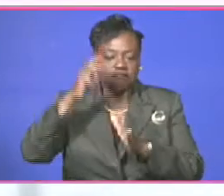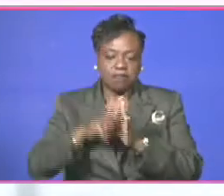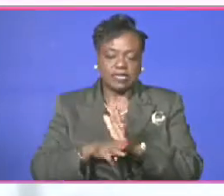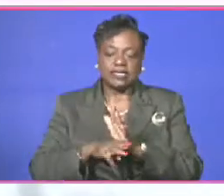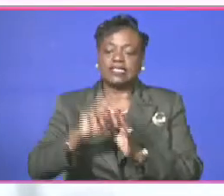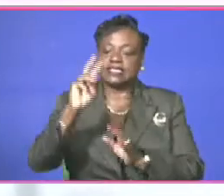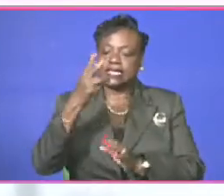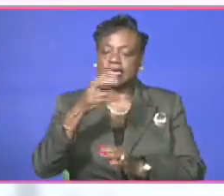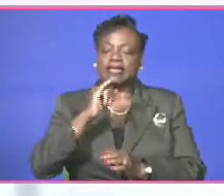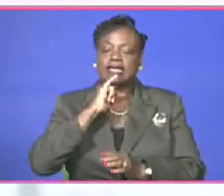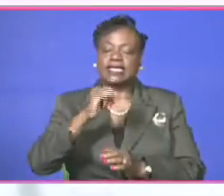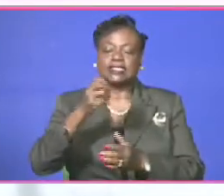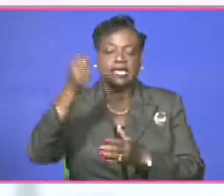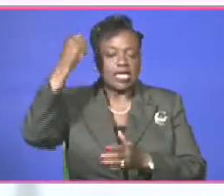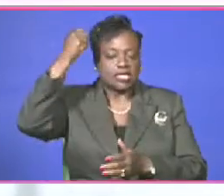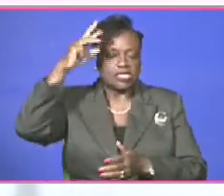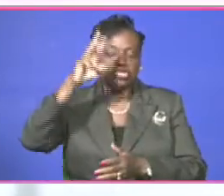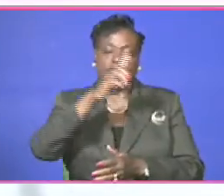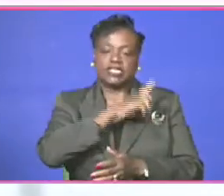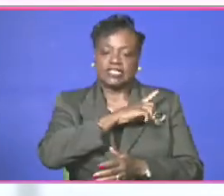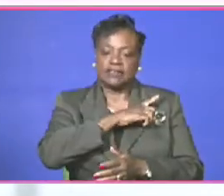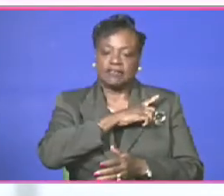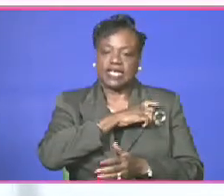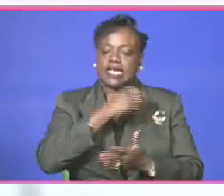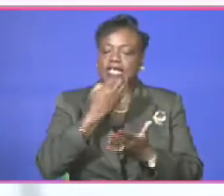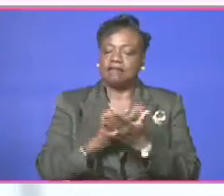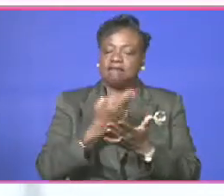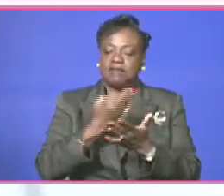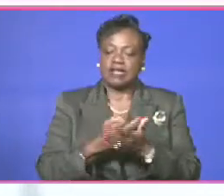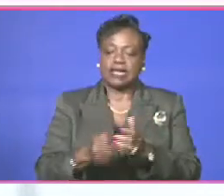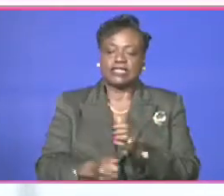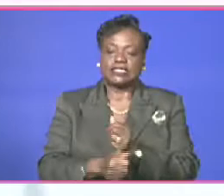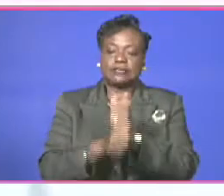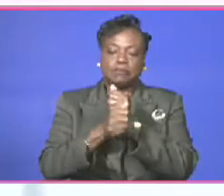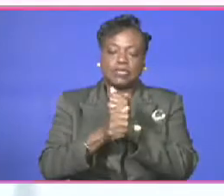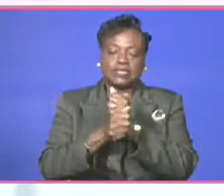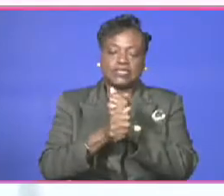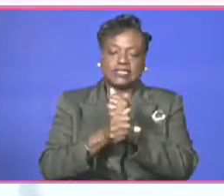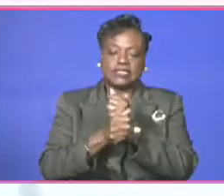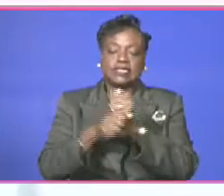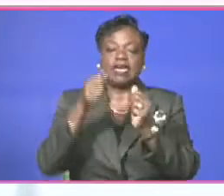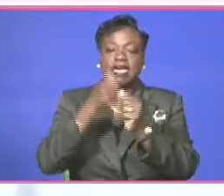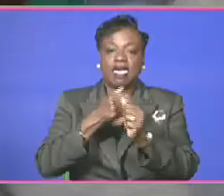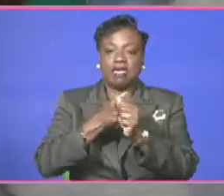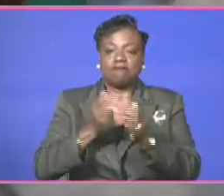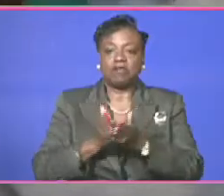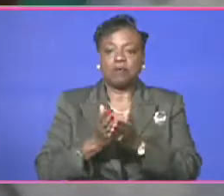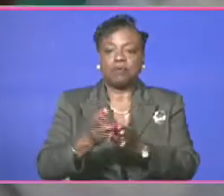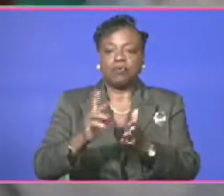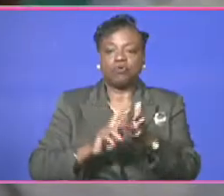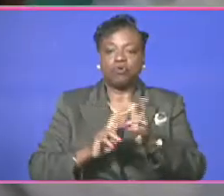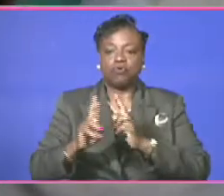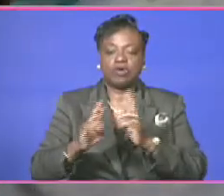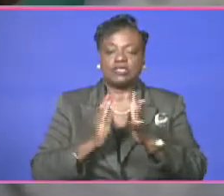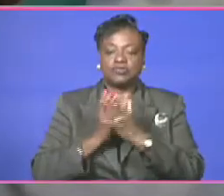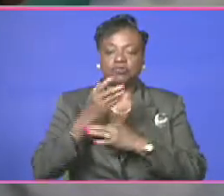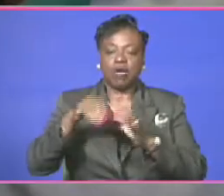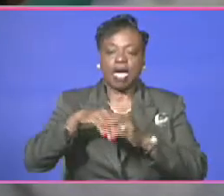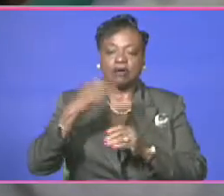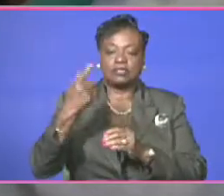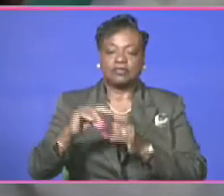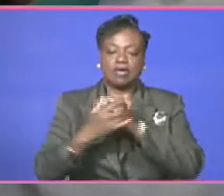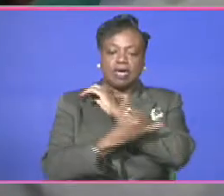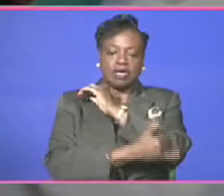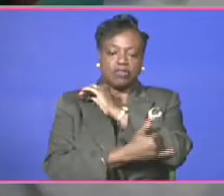been Sir Durward. He's funded and sponsored every single sloop sailing regatta throughout this country. And one thing you could always